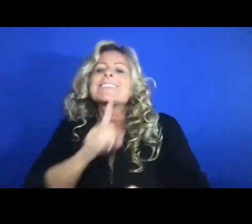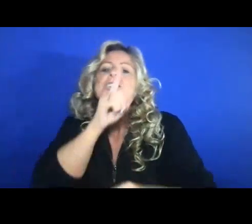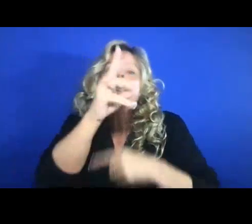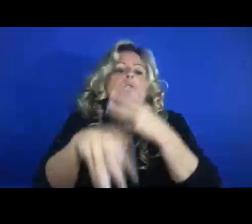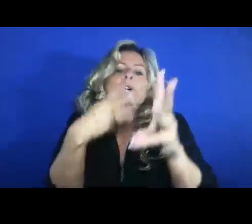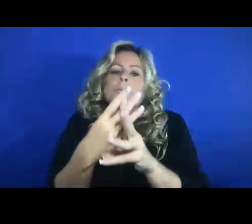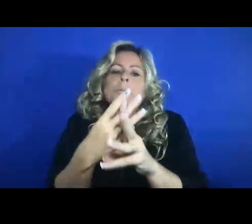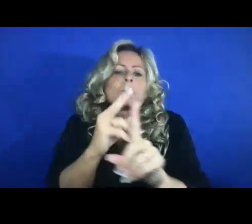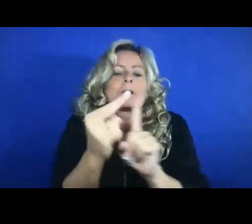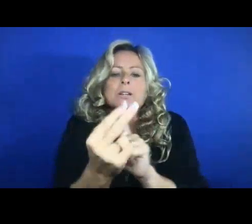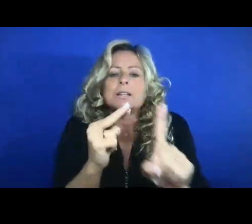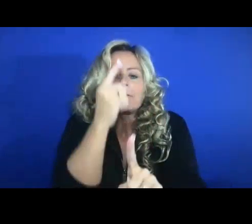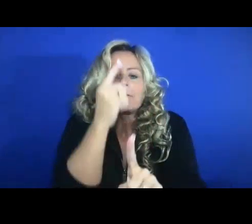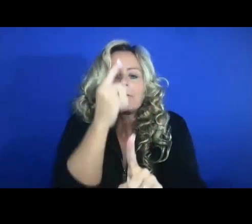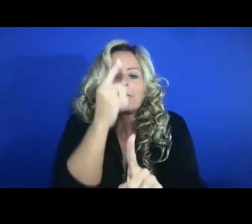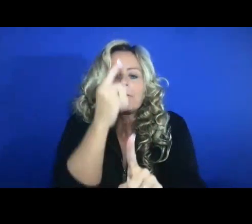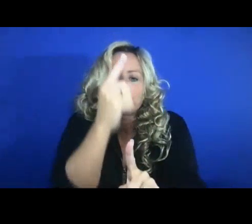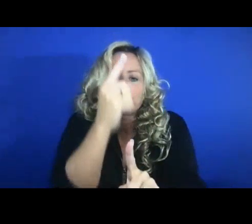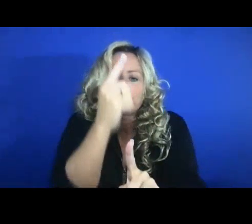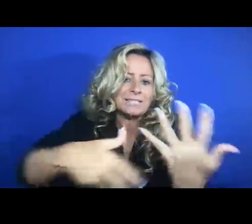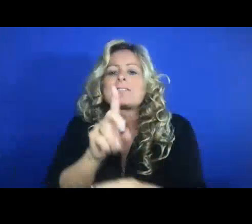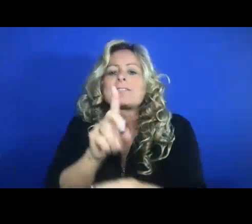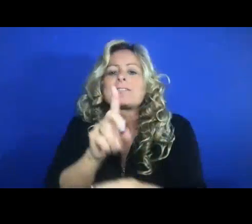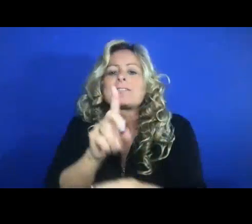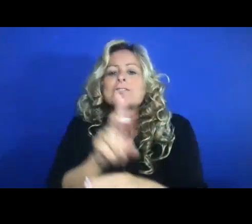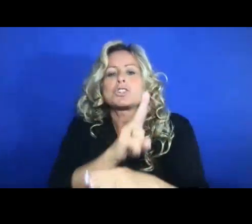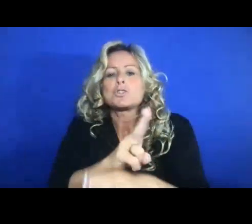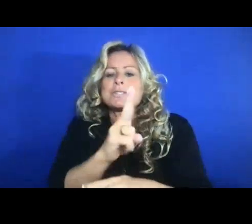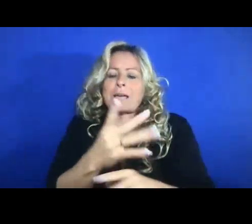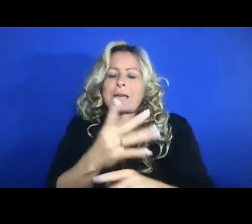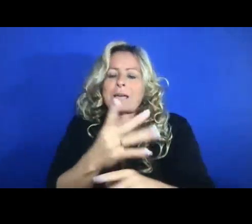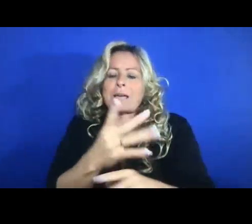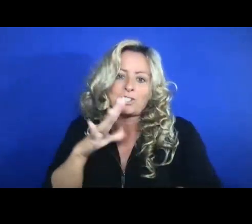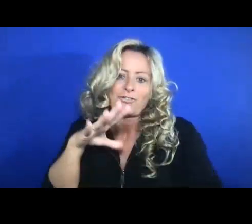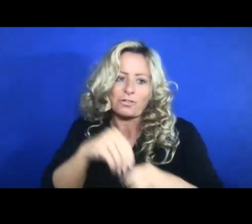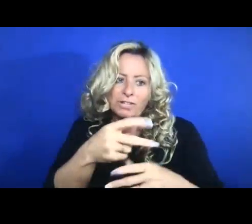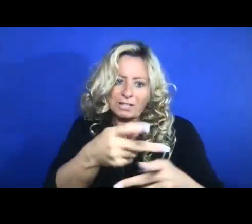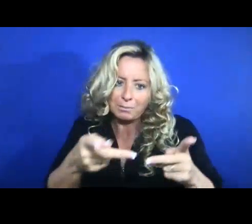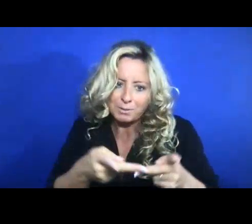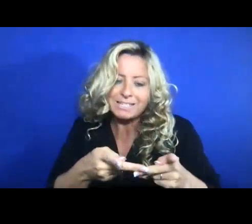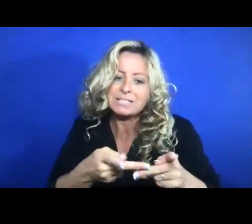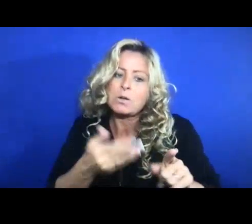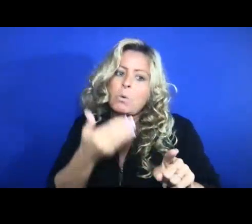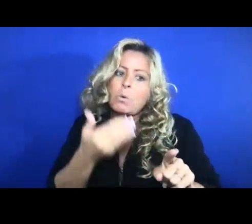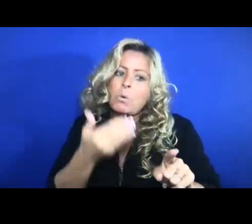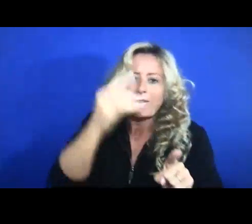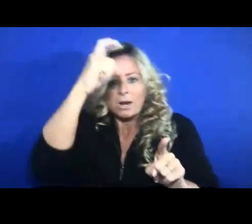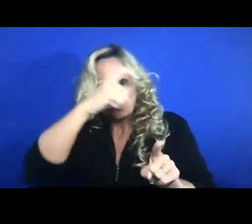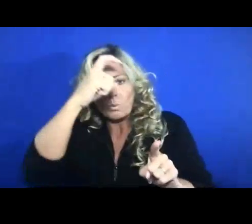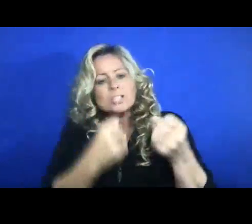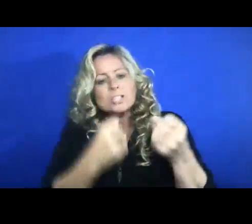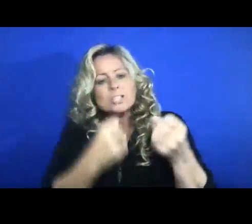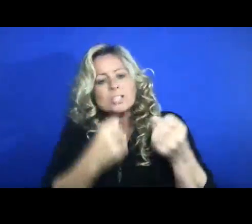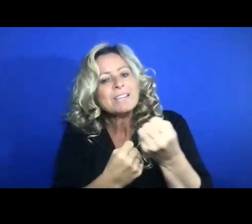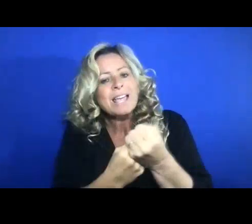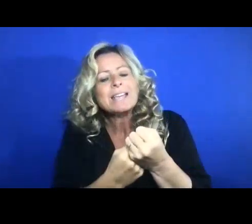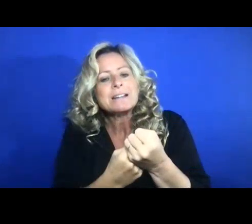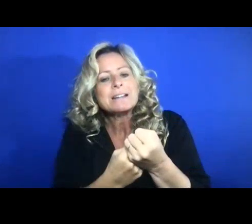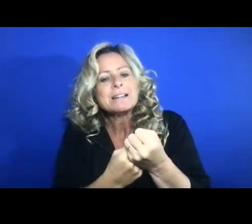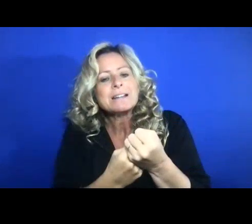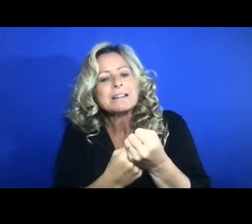right? And so I have to use that privilege and that space well and wisely to advocate and push these